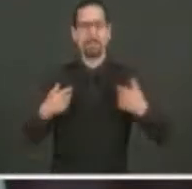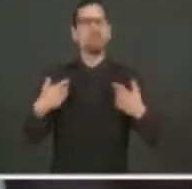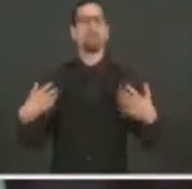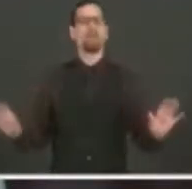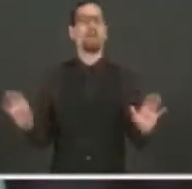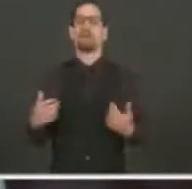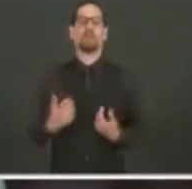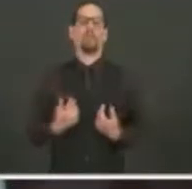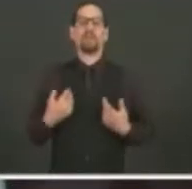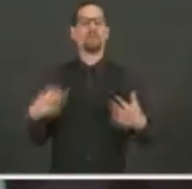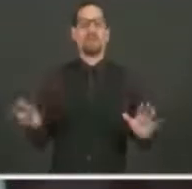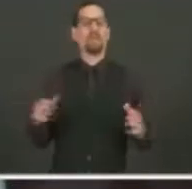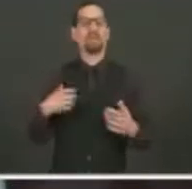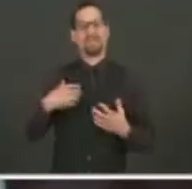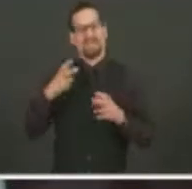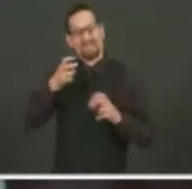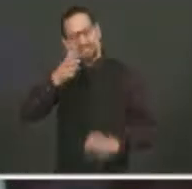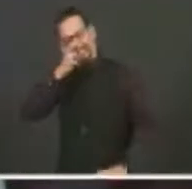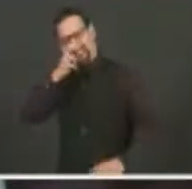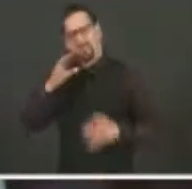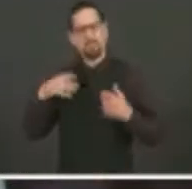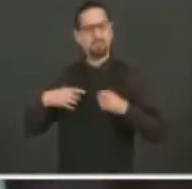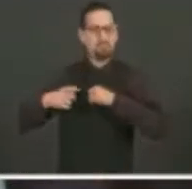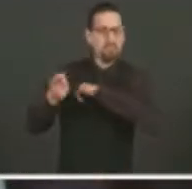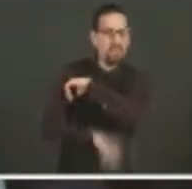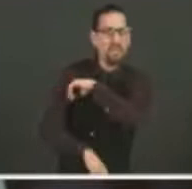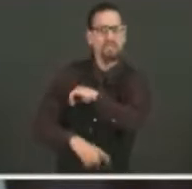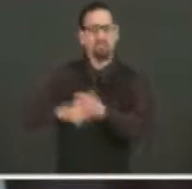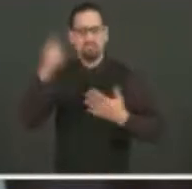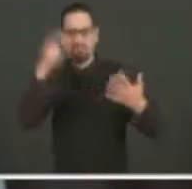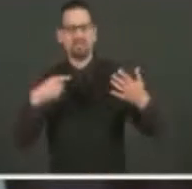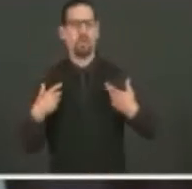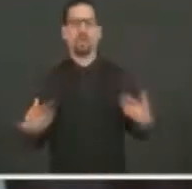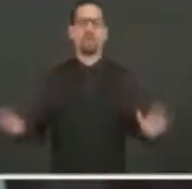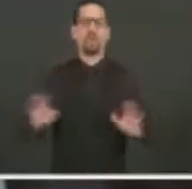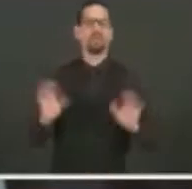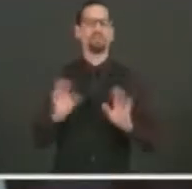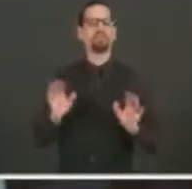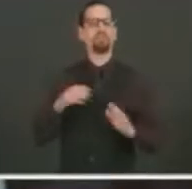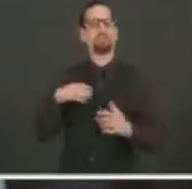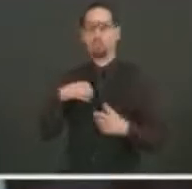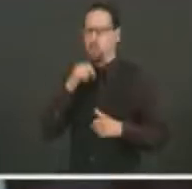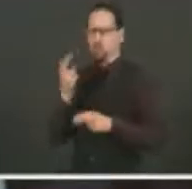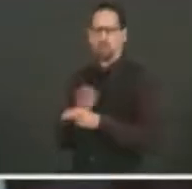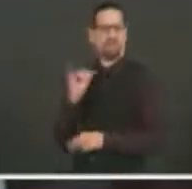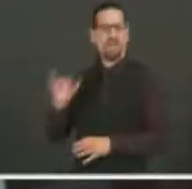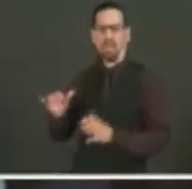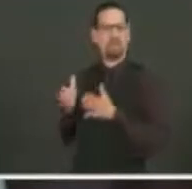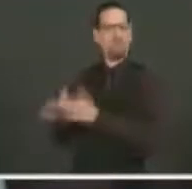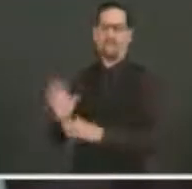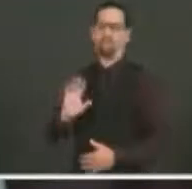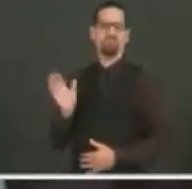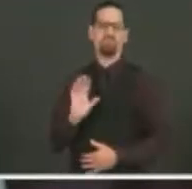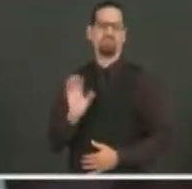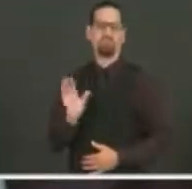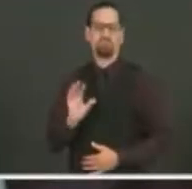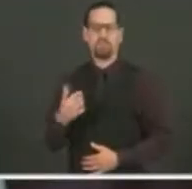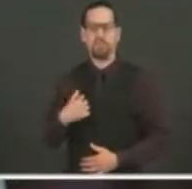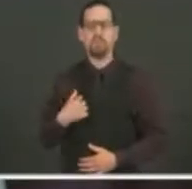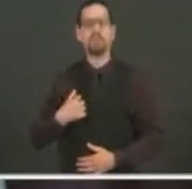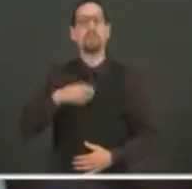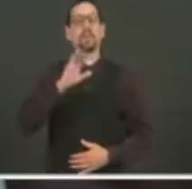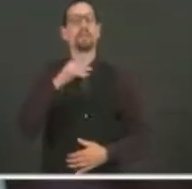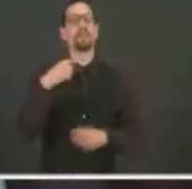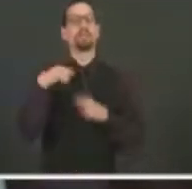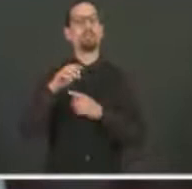or heavy-handedness. And we're not going to take a heavy-handed approach. I mean, if we have enforcement and we're